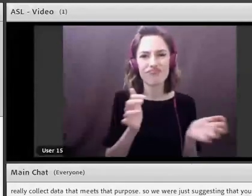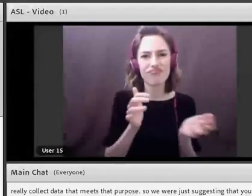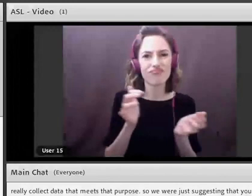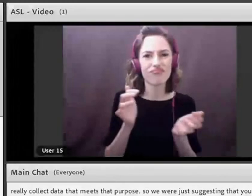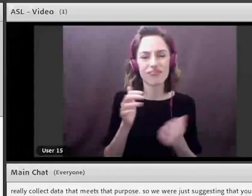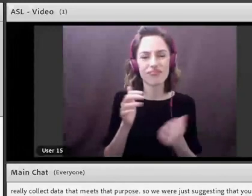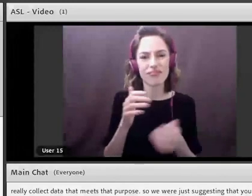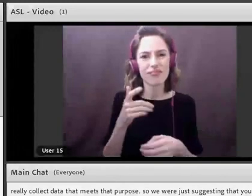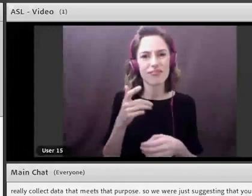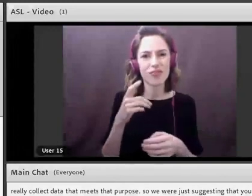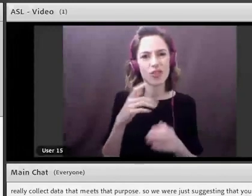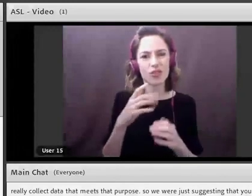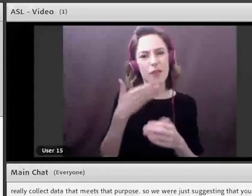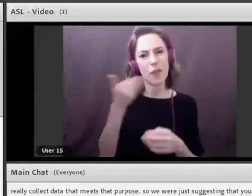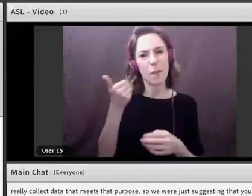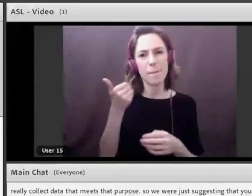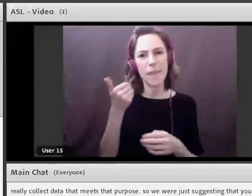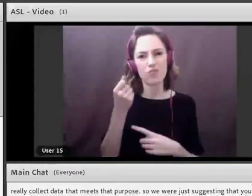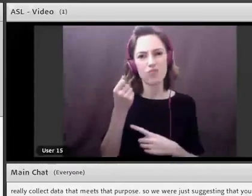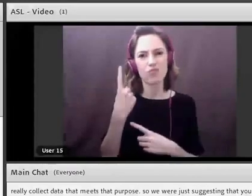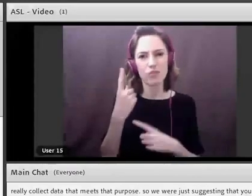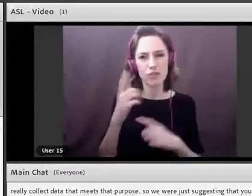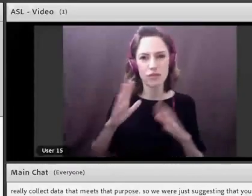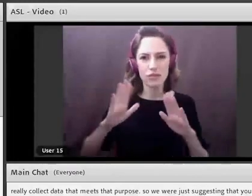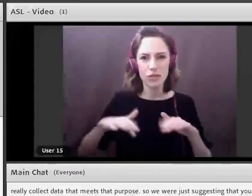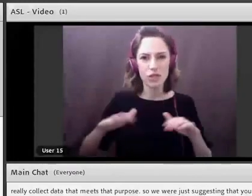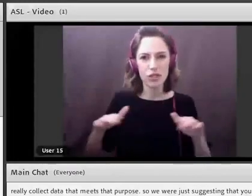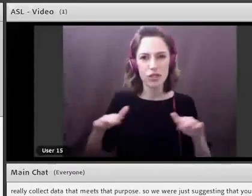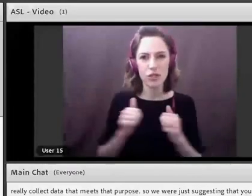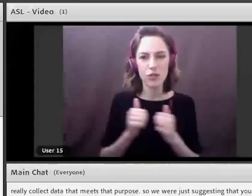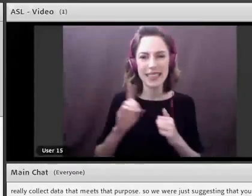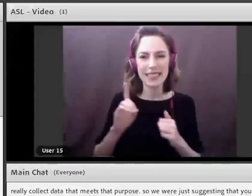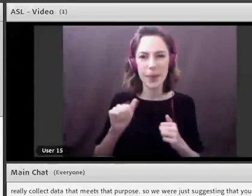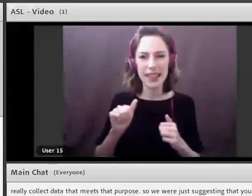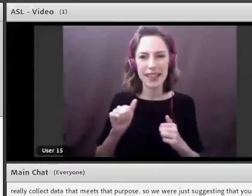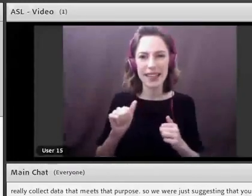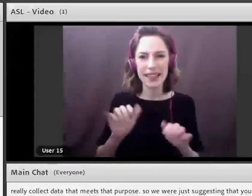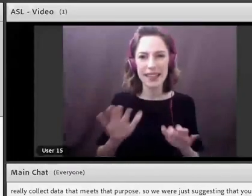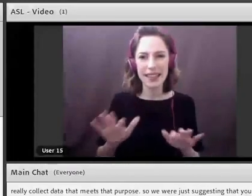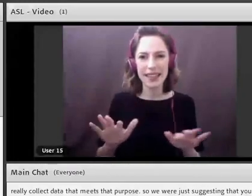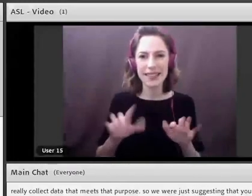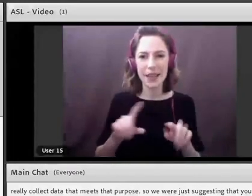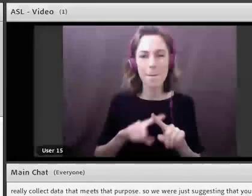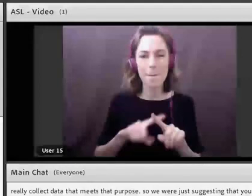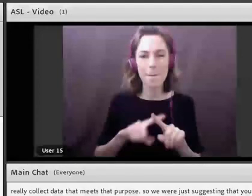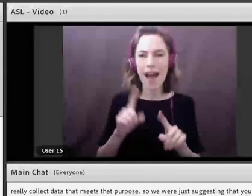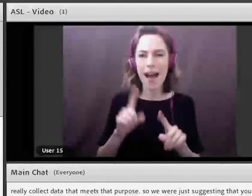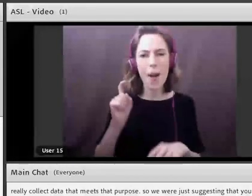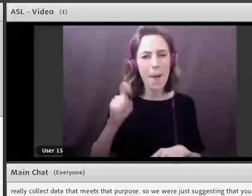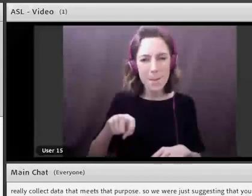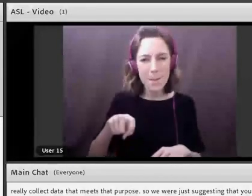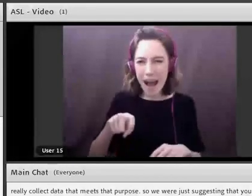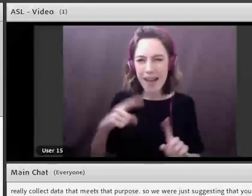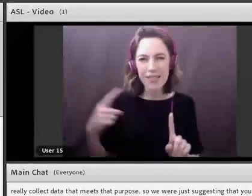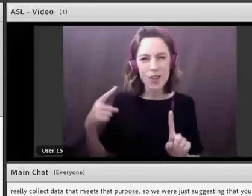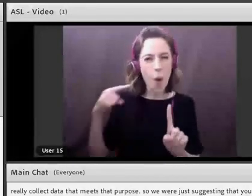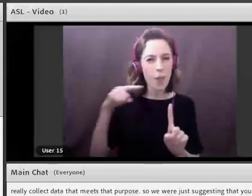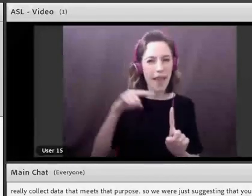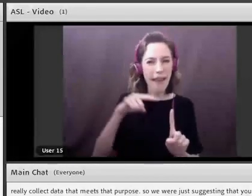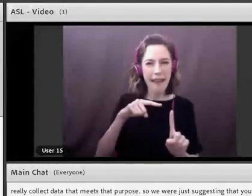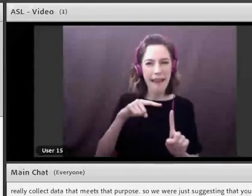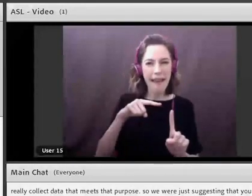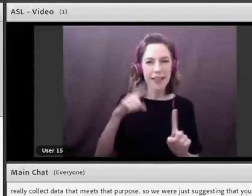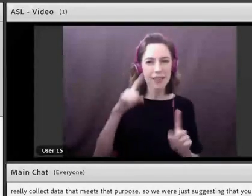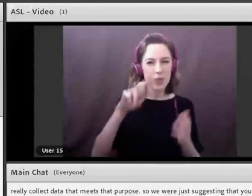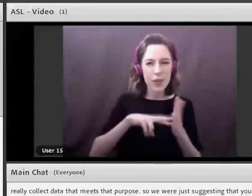disabilities. But we have to go back again to the purpose of why we will be using the child functioning module, for instance,